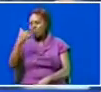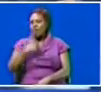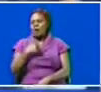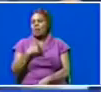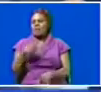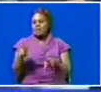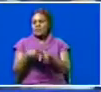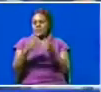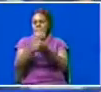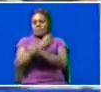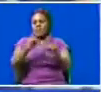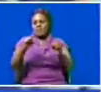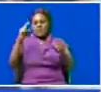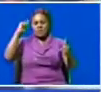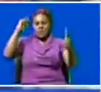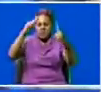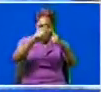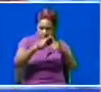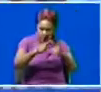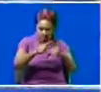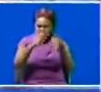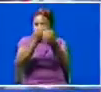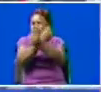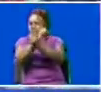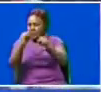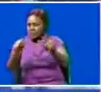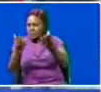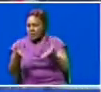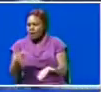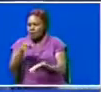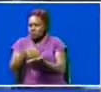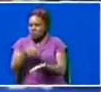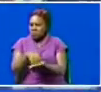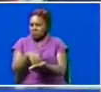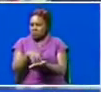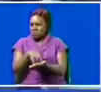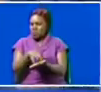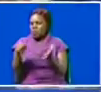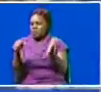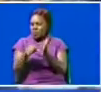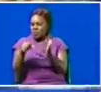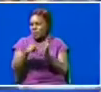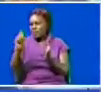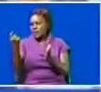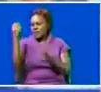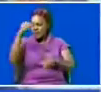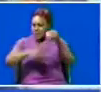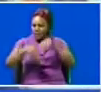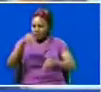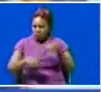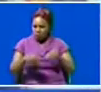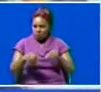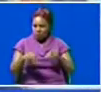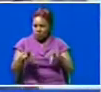his presidential ambitions. So is the presidency as currently constituted the cause of Kenya's electoral problems,